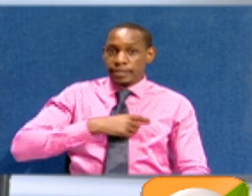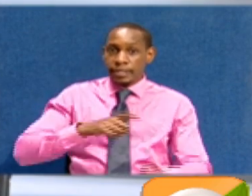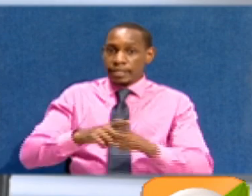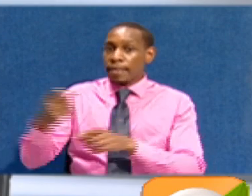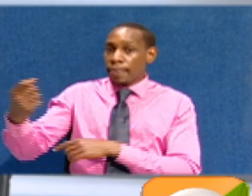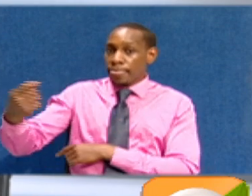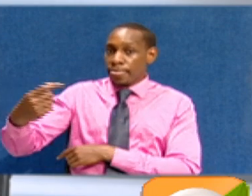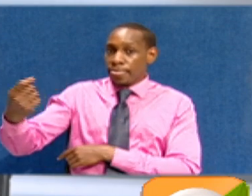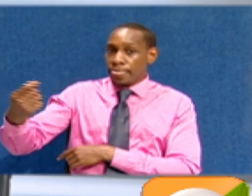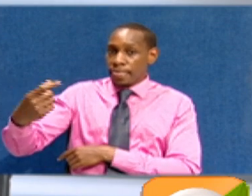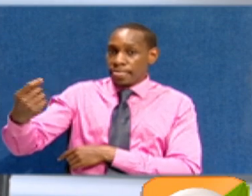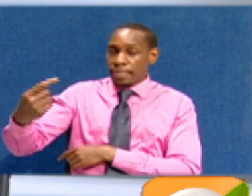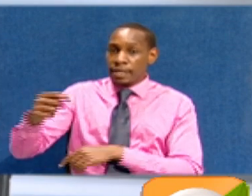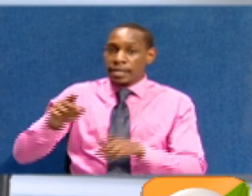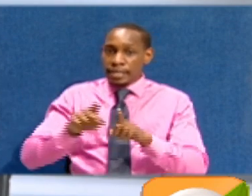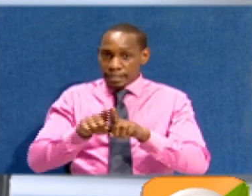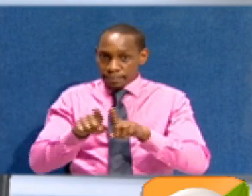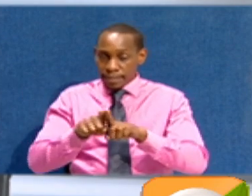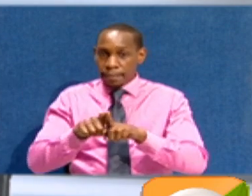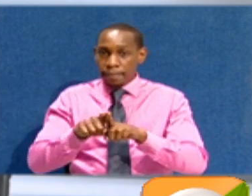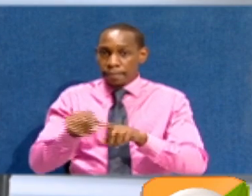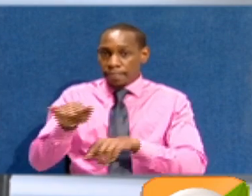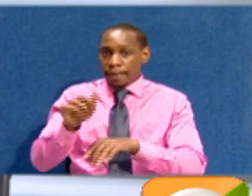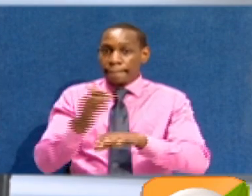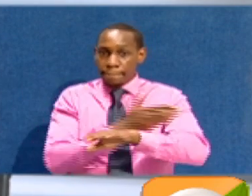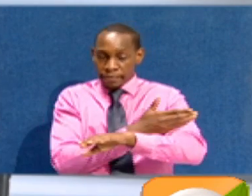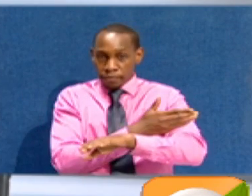even our salaries are very close to what was there